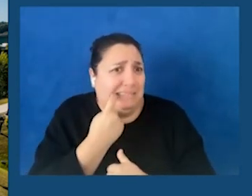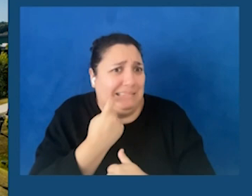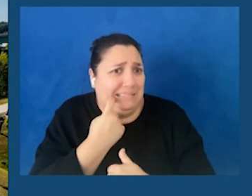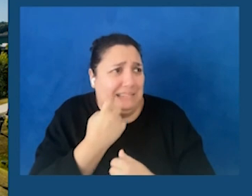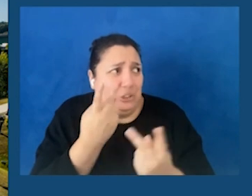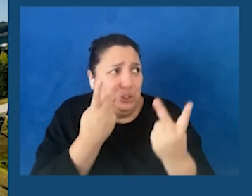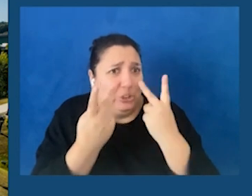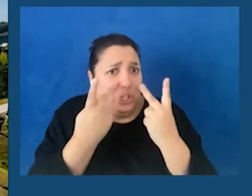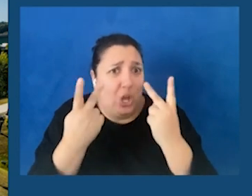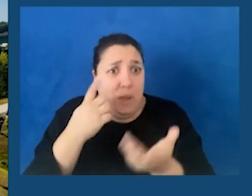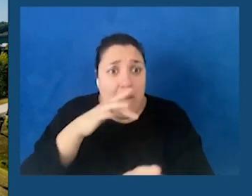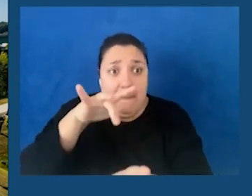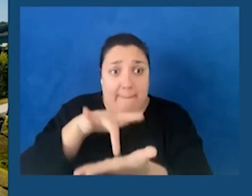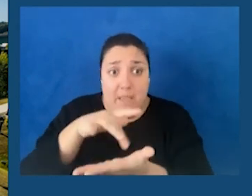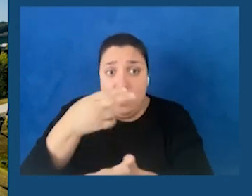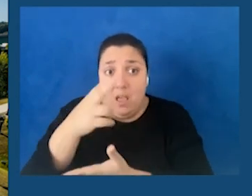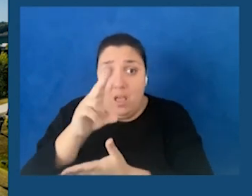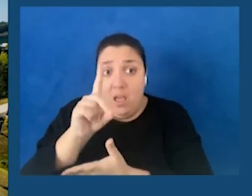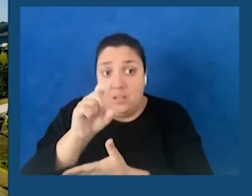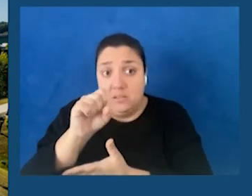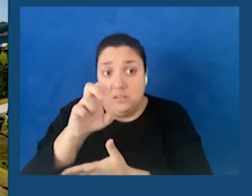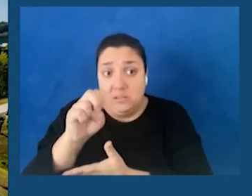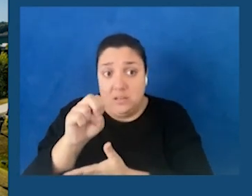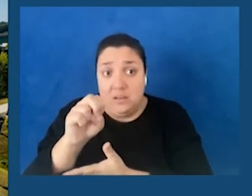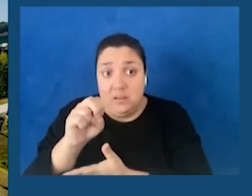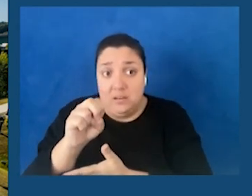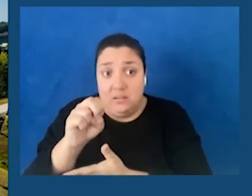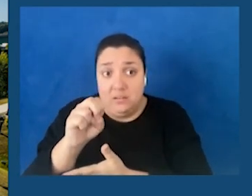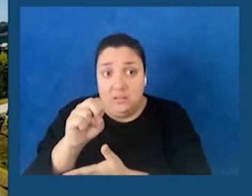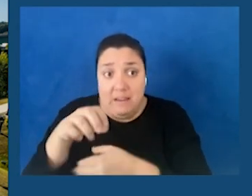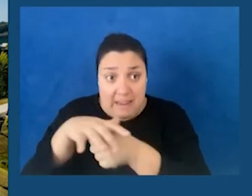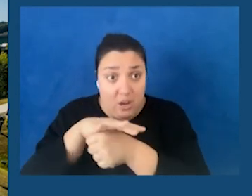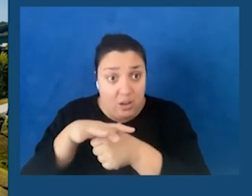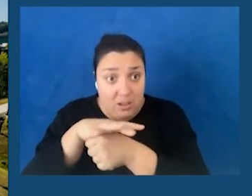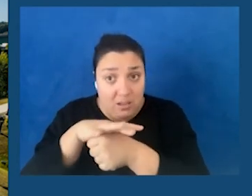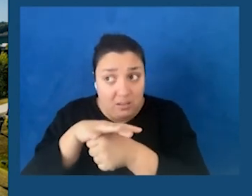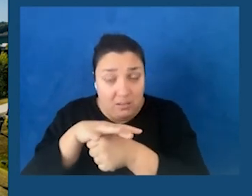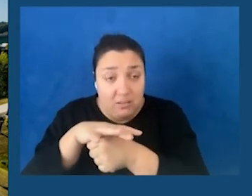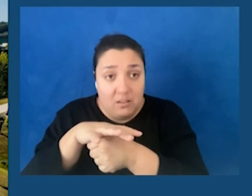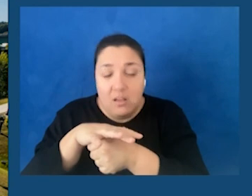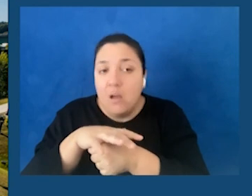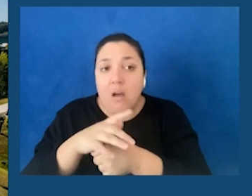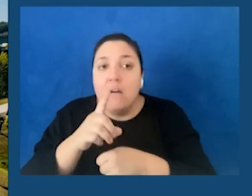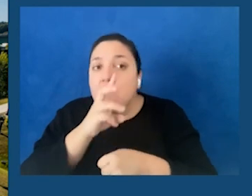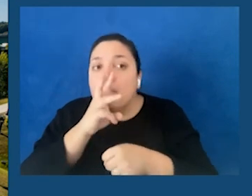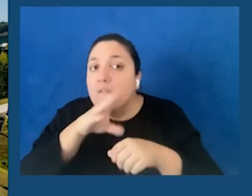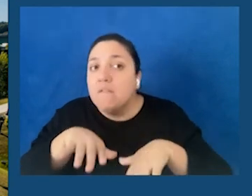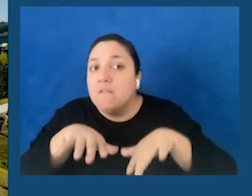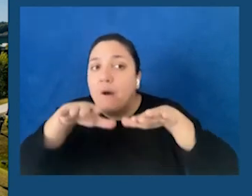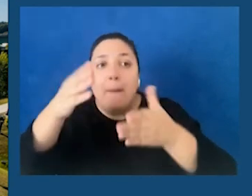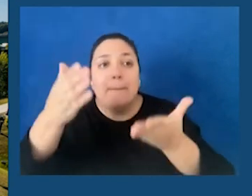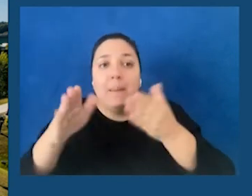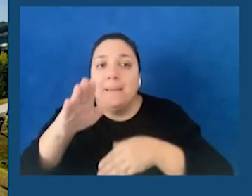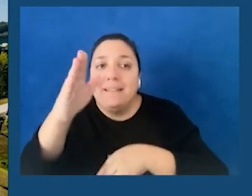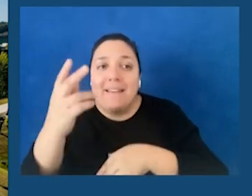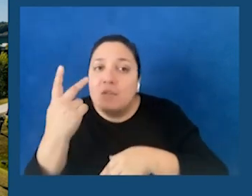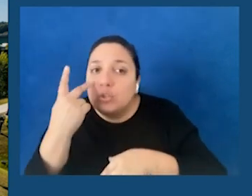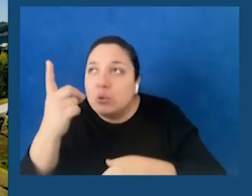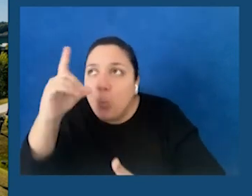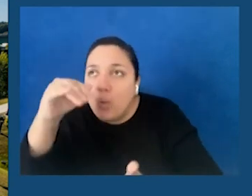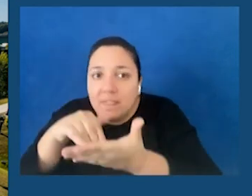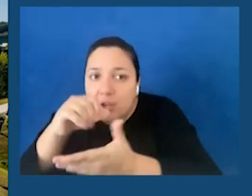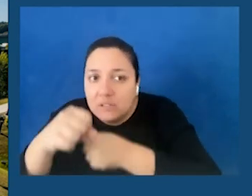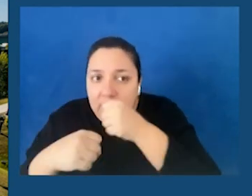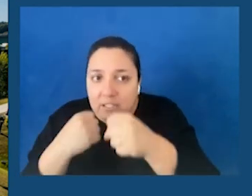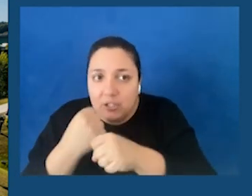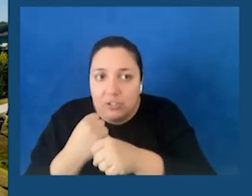mid-Hudson area, a 1,000-year flood. 1,000 years. We've been getting 100-year floods every